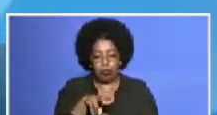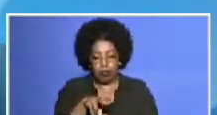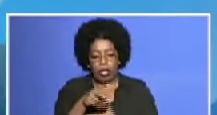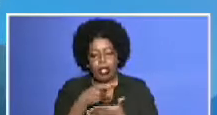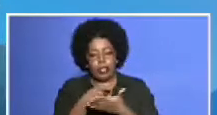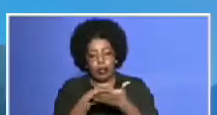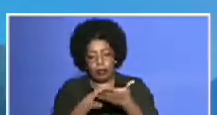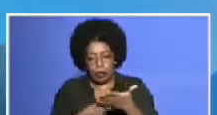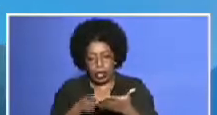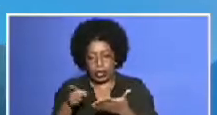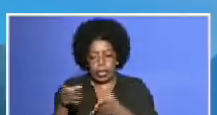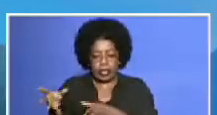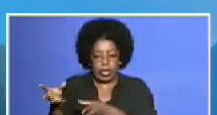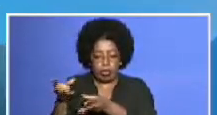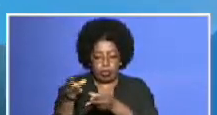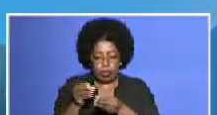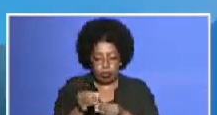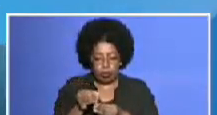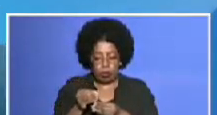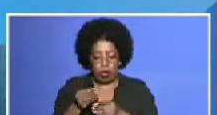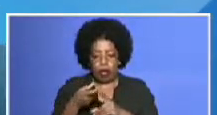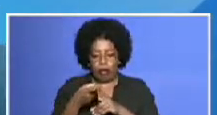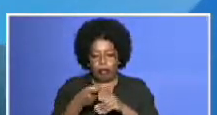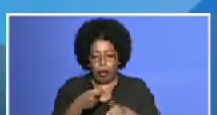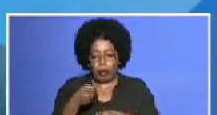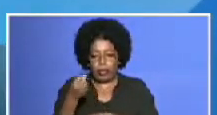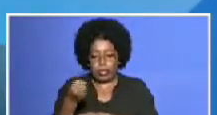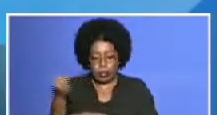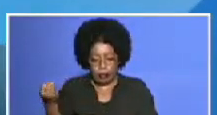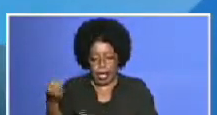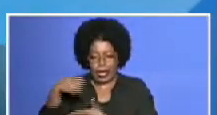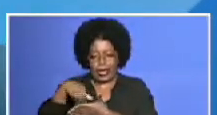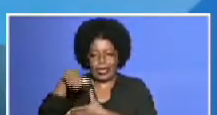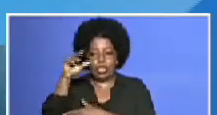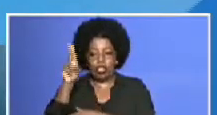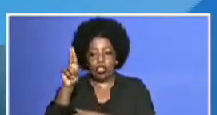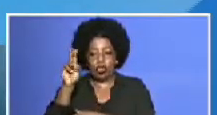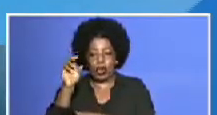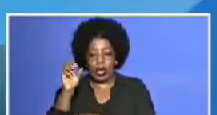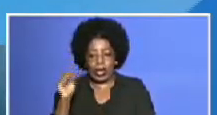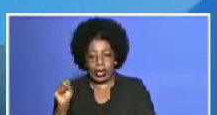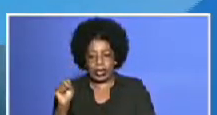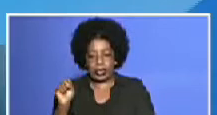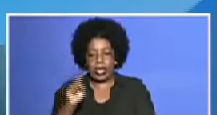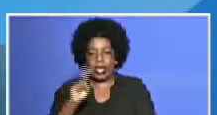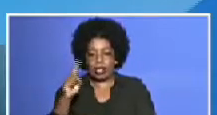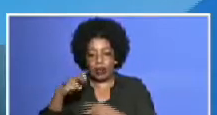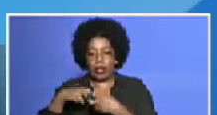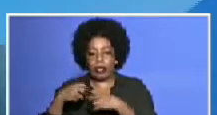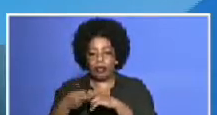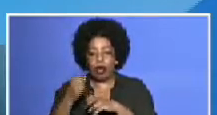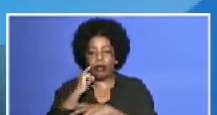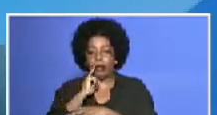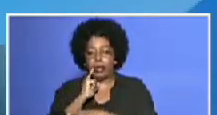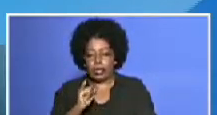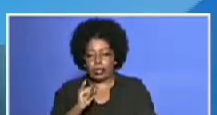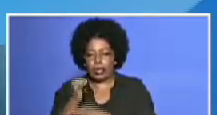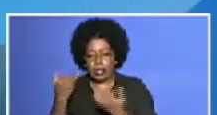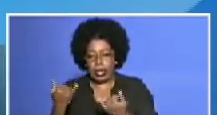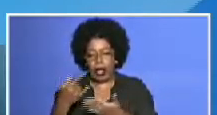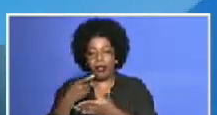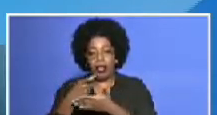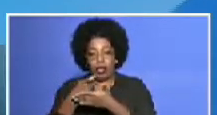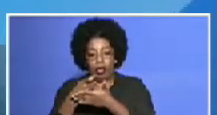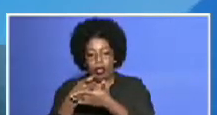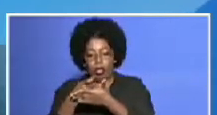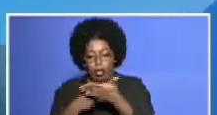they receive from their supplier in the States is where the problem is. The price